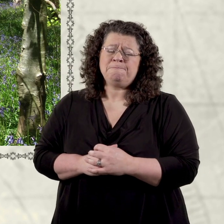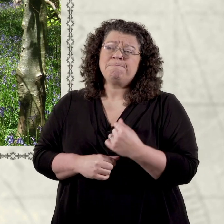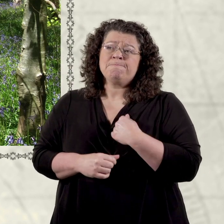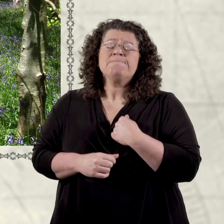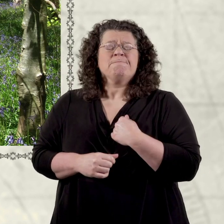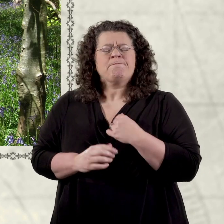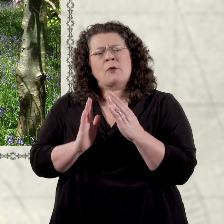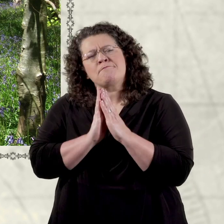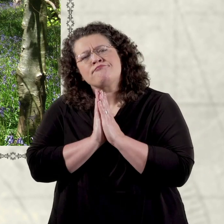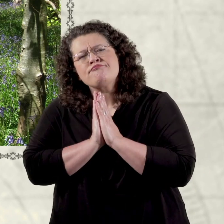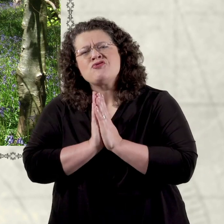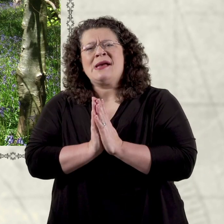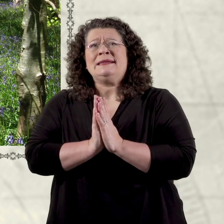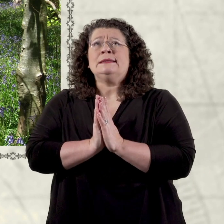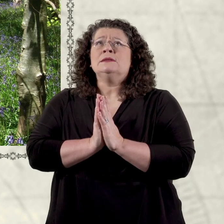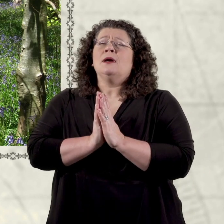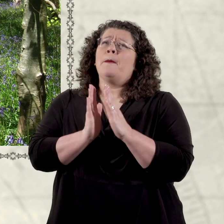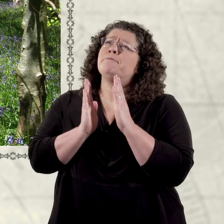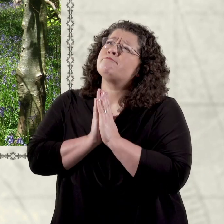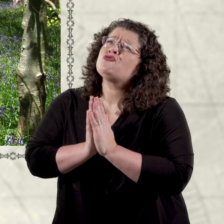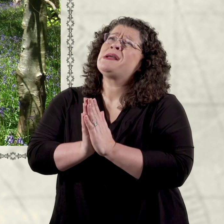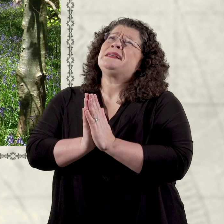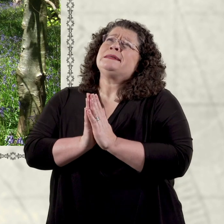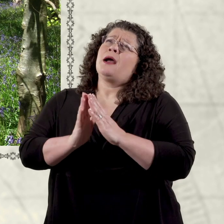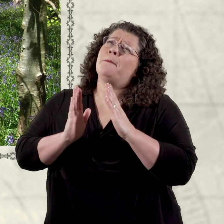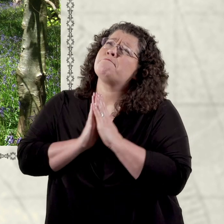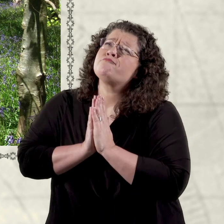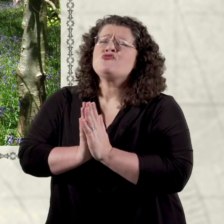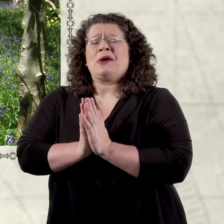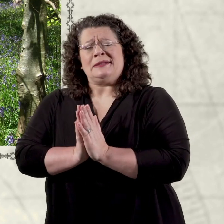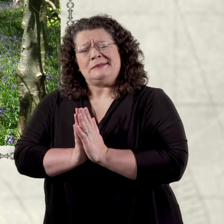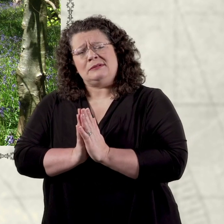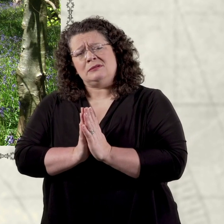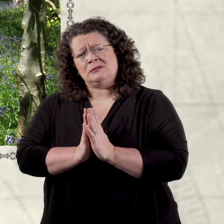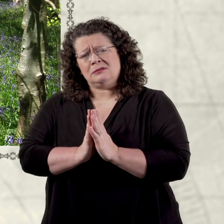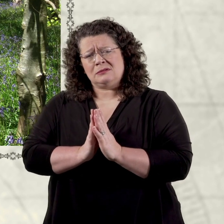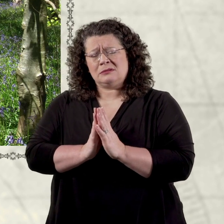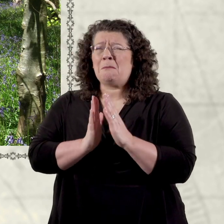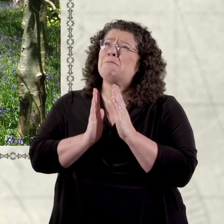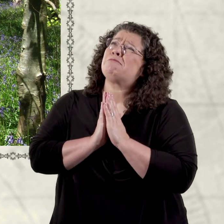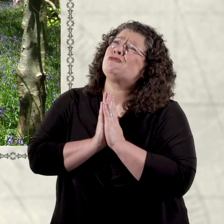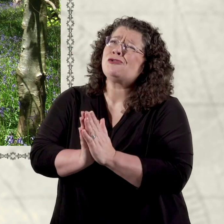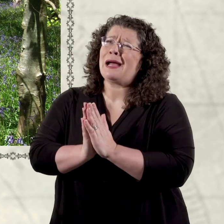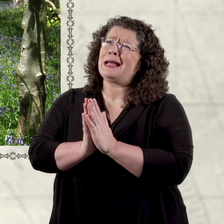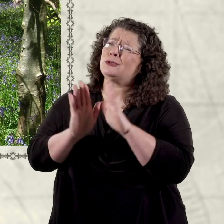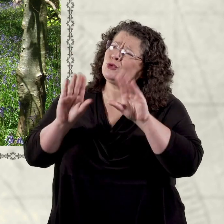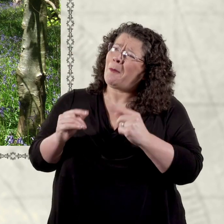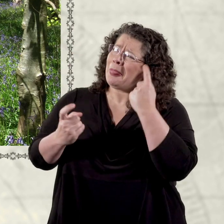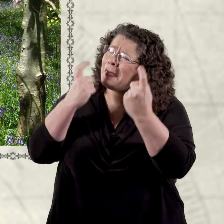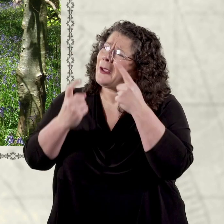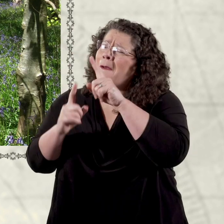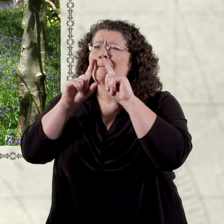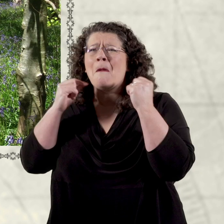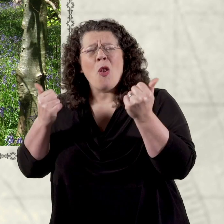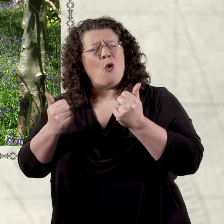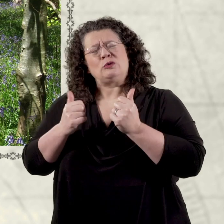So I prayed. I prayed and prayed and prayed. Prayed that I didn't have to think about